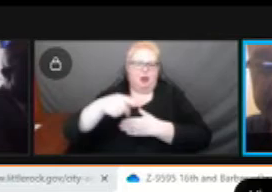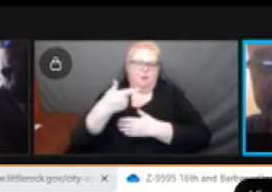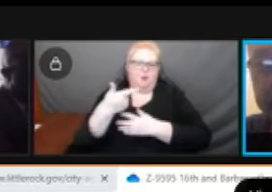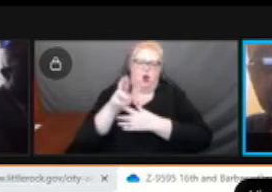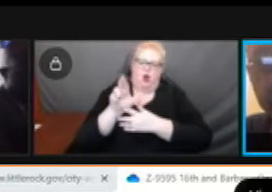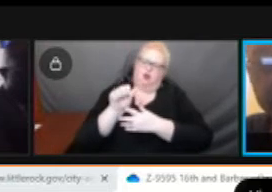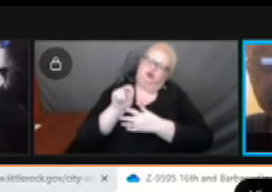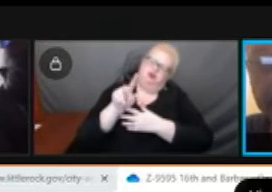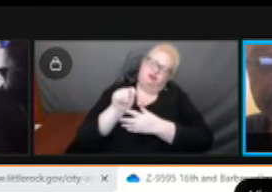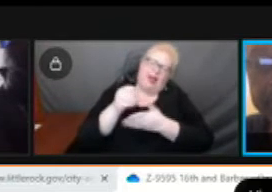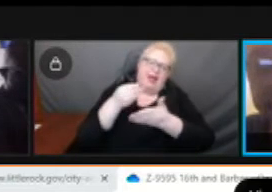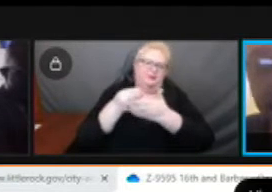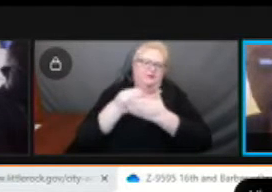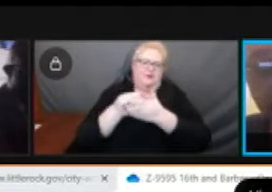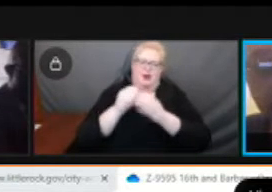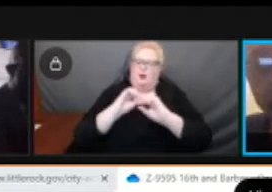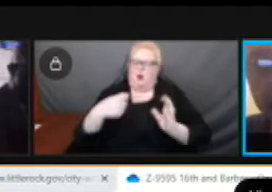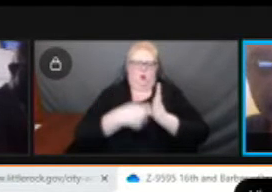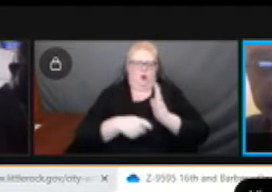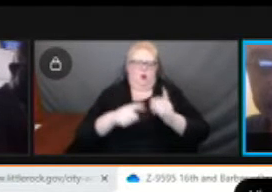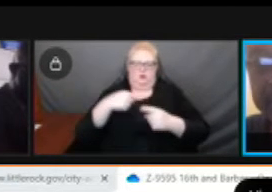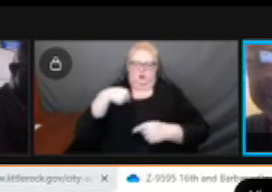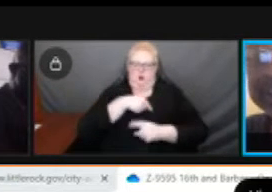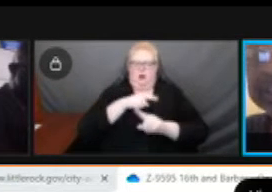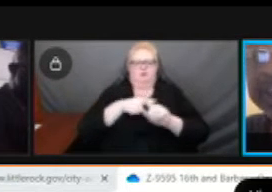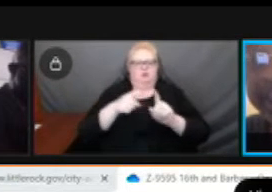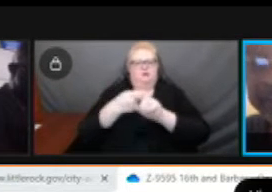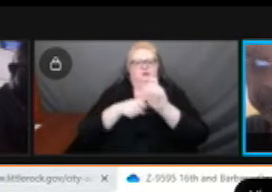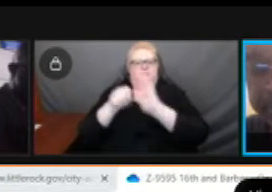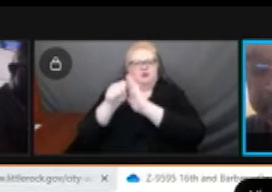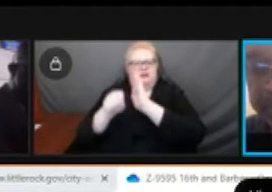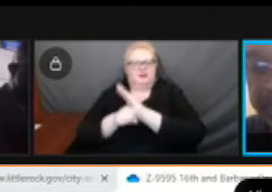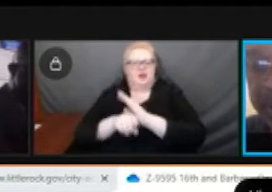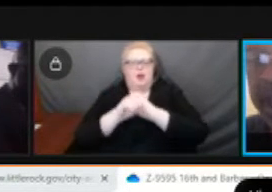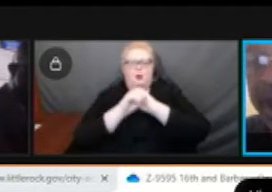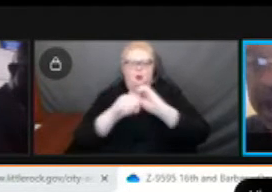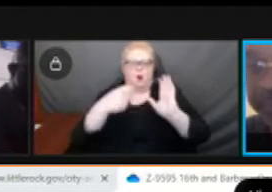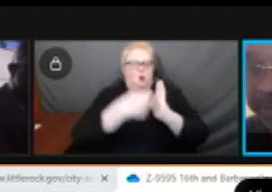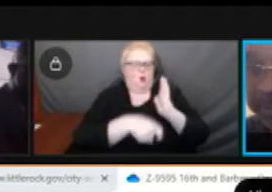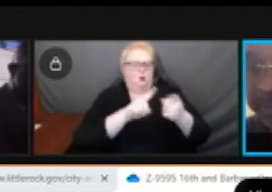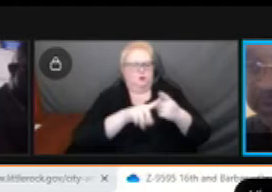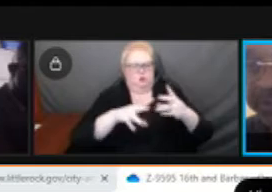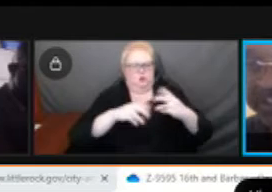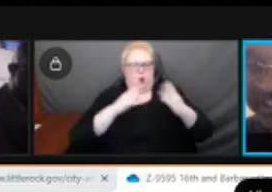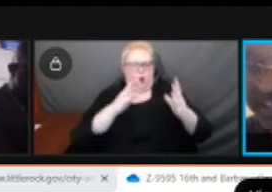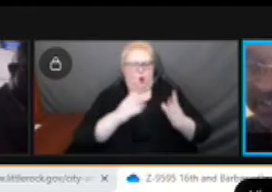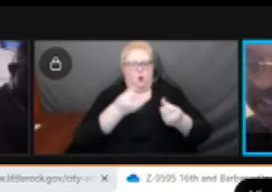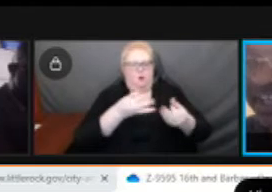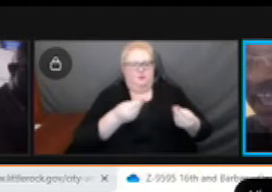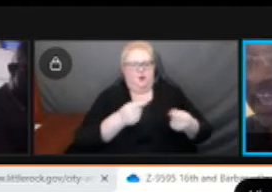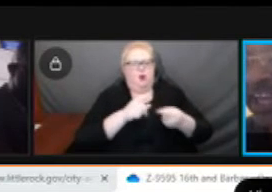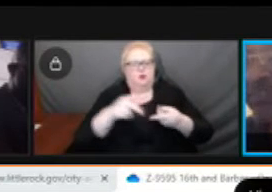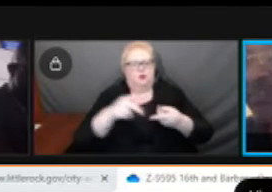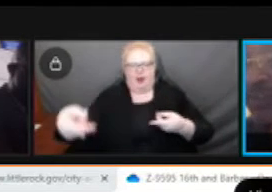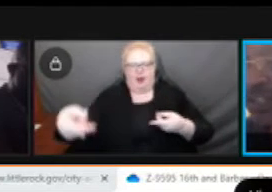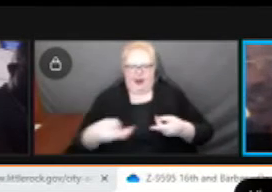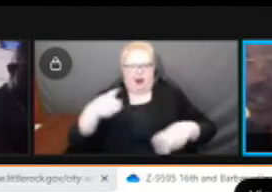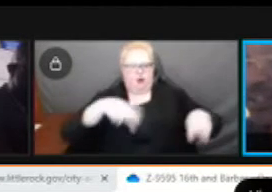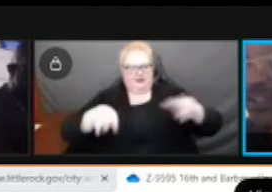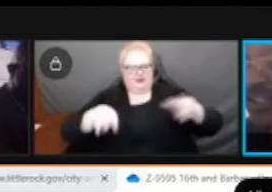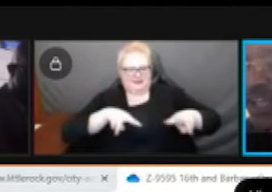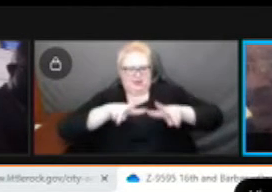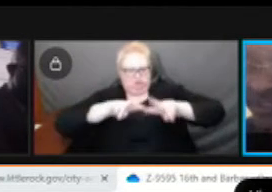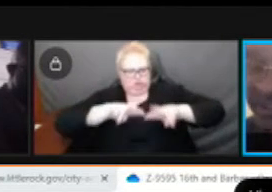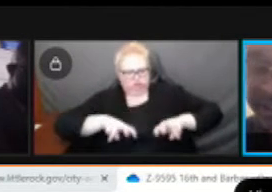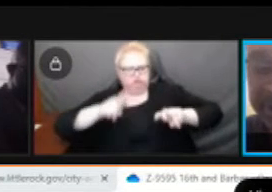from the state, at no cost to the owner of the property, to have people, hire people to assess, and if there